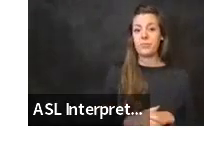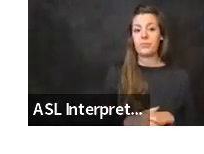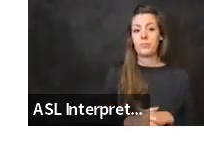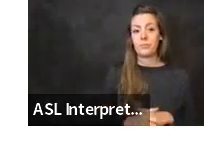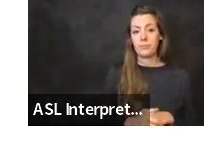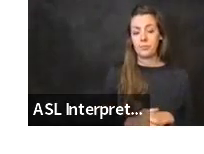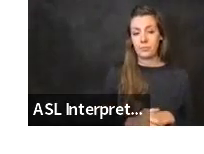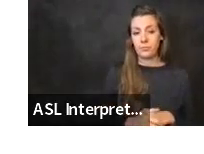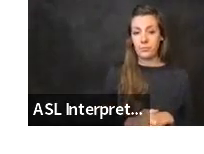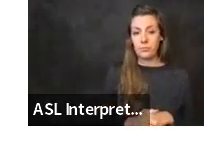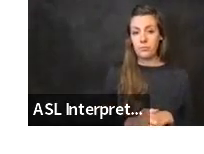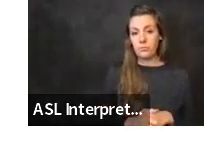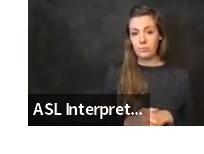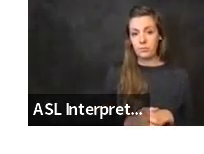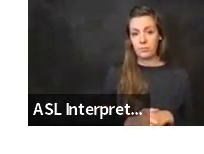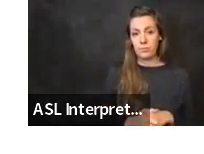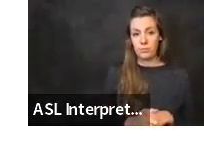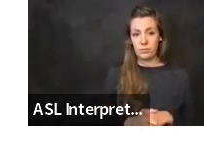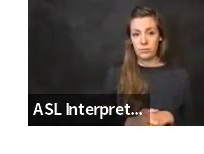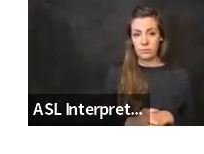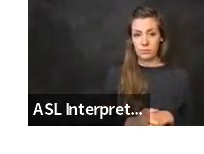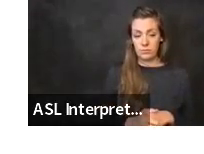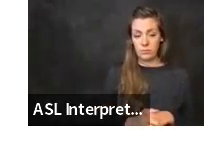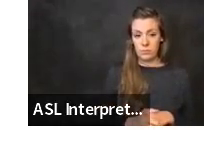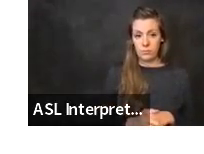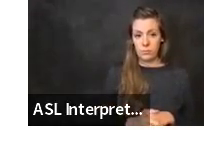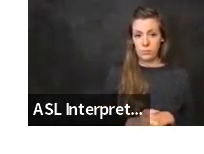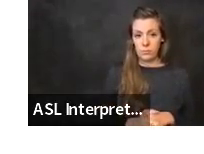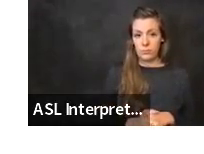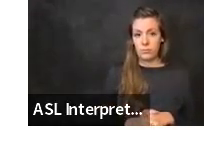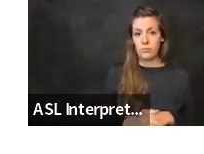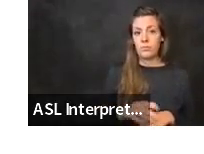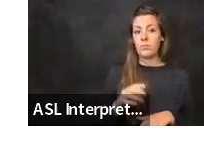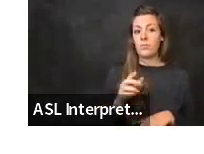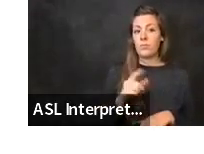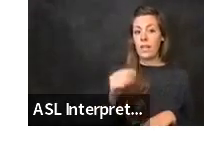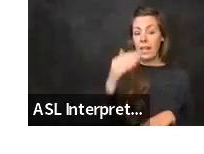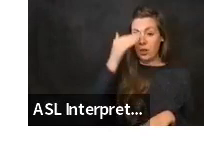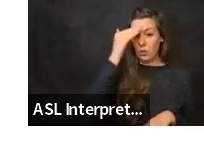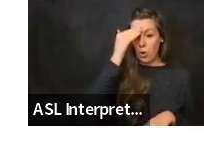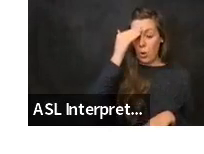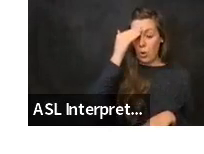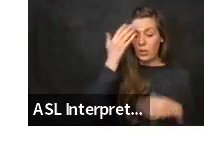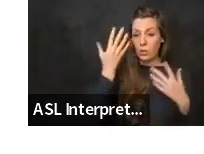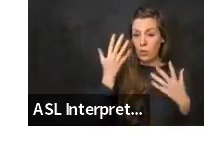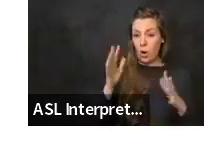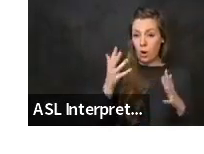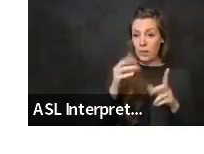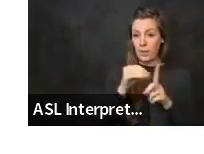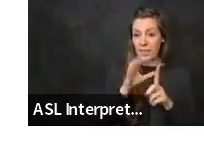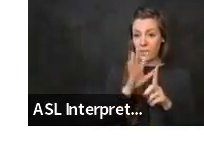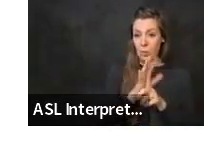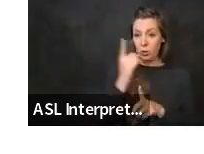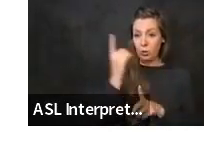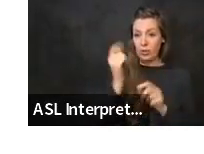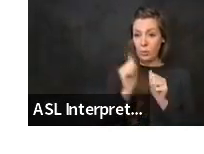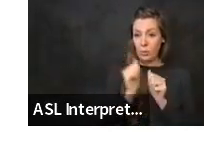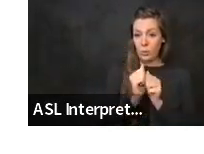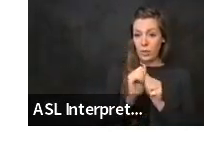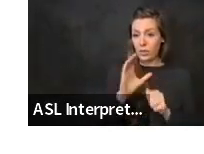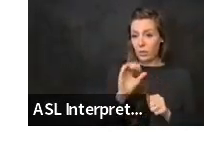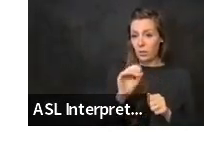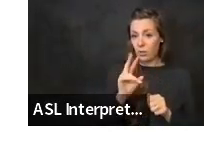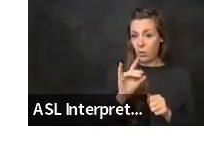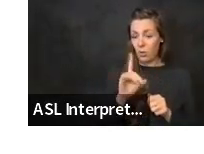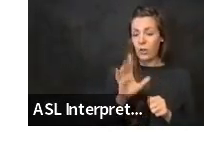vaccine series if you're not yet booster eligible, and you know that you've been exposed to somebody with COVID, you would test on